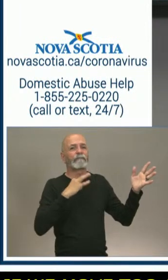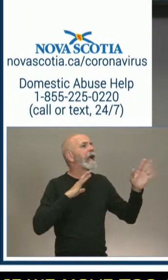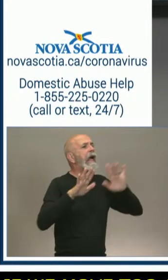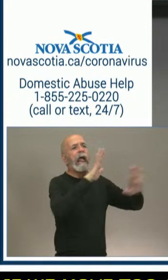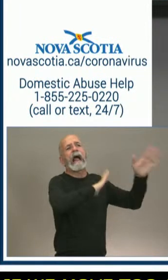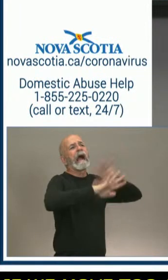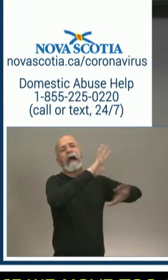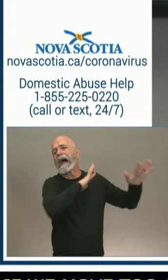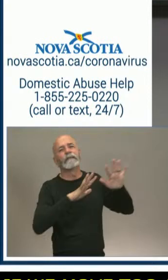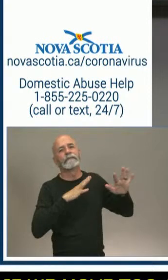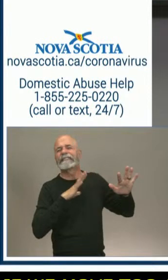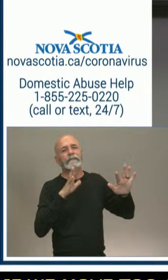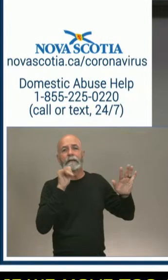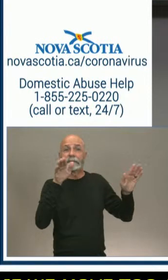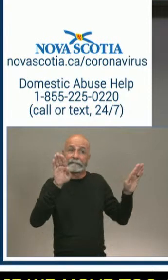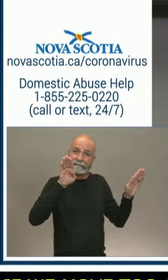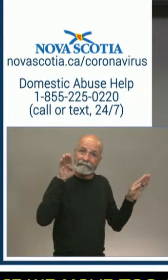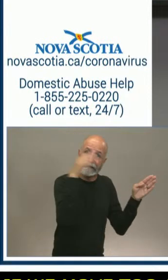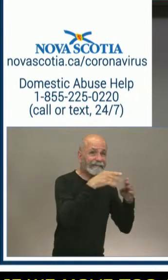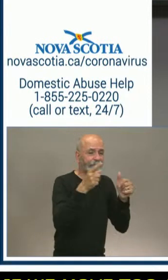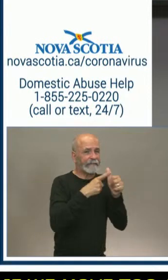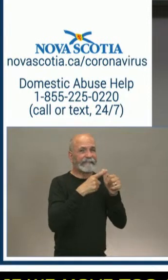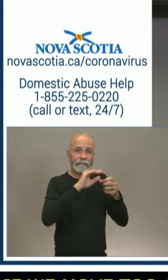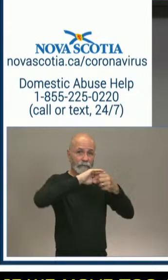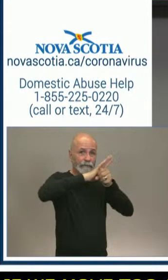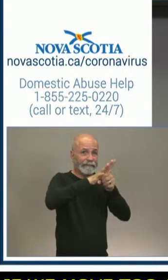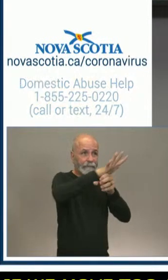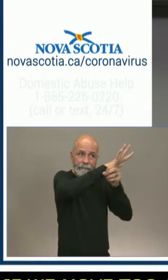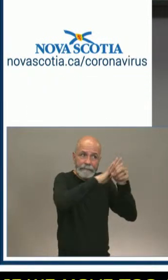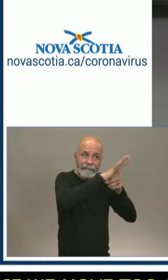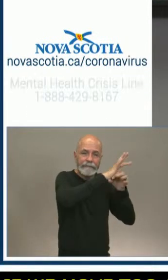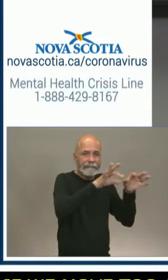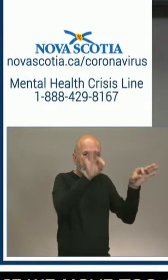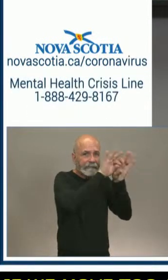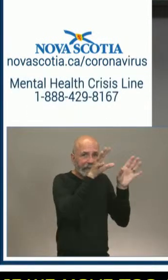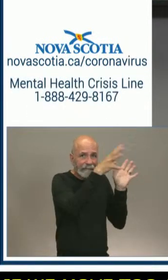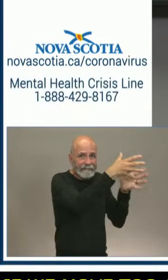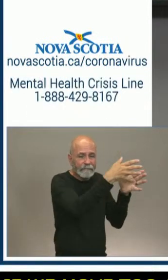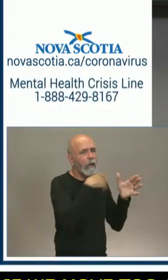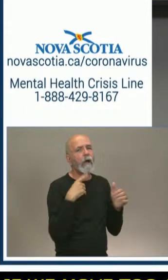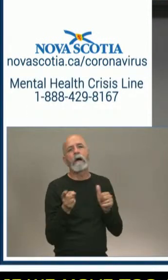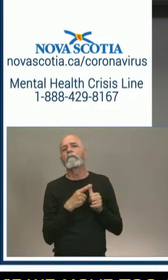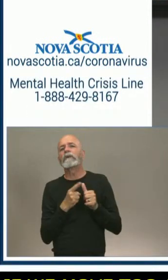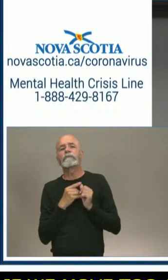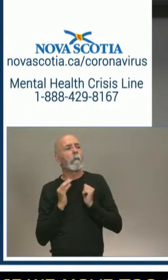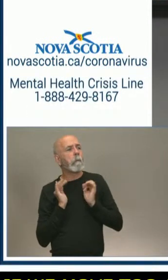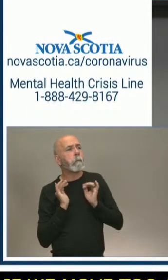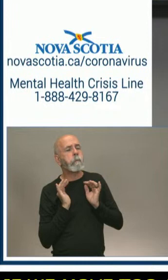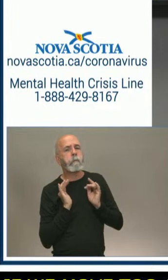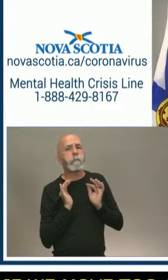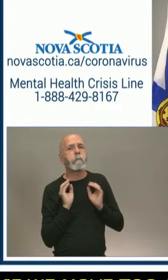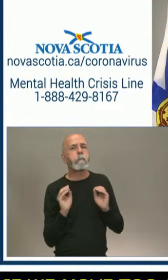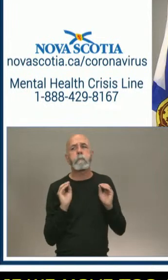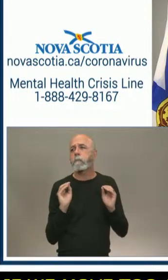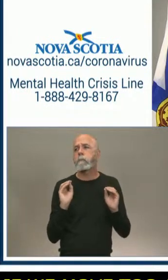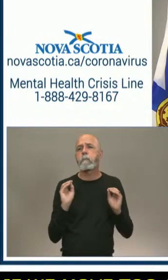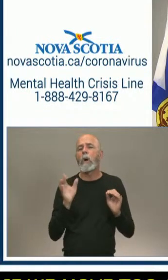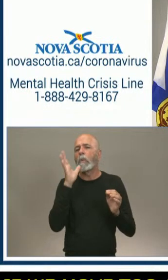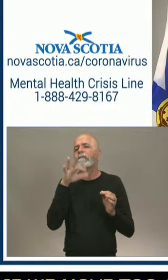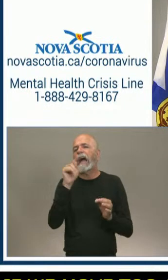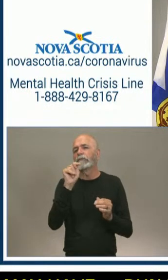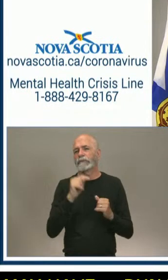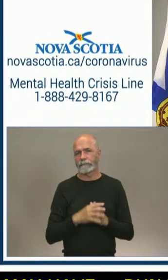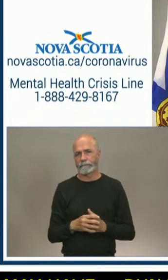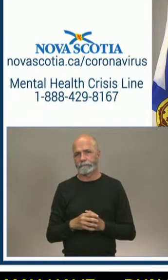healthcare system so we have capacity in the coming weeks if there is another surge. Next, we'll move to Pat Healy with the